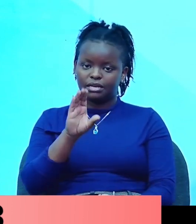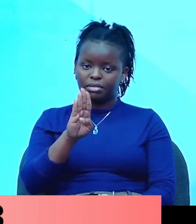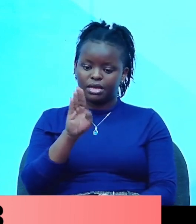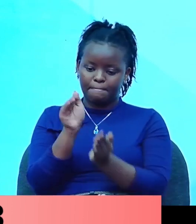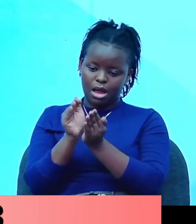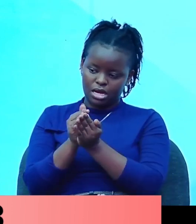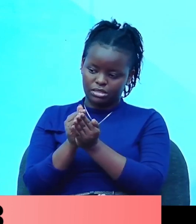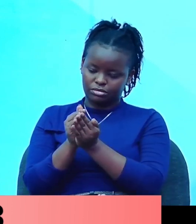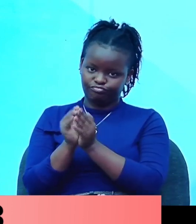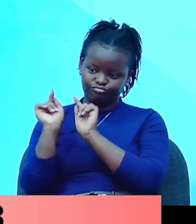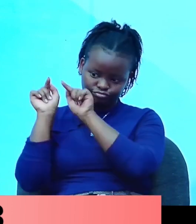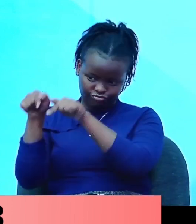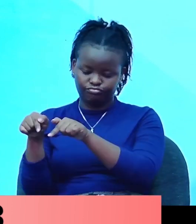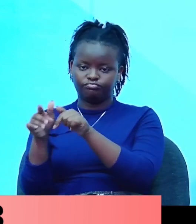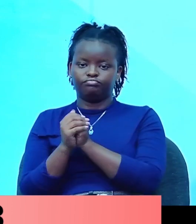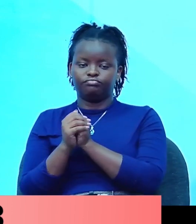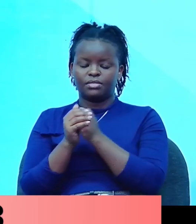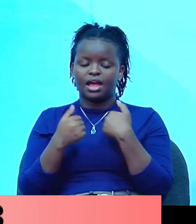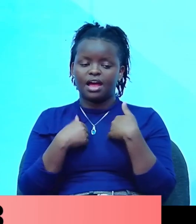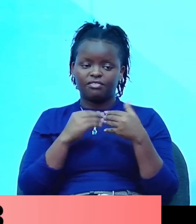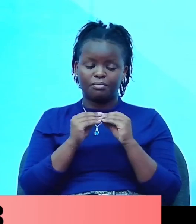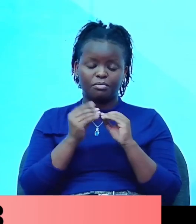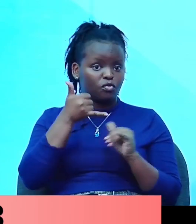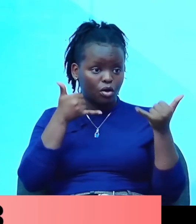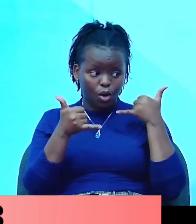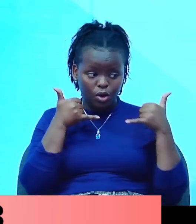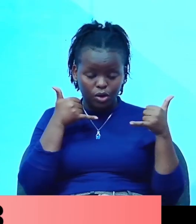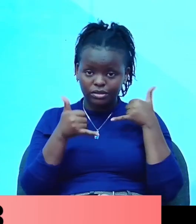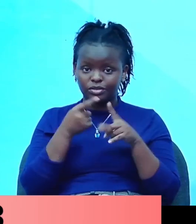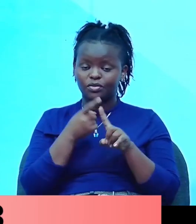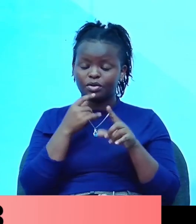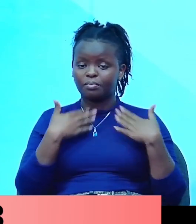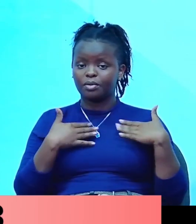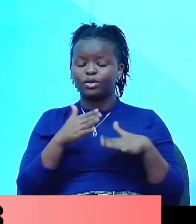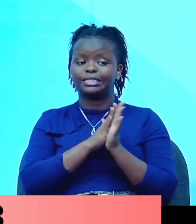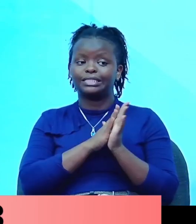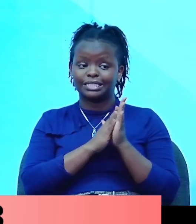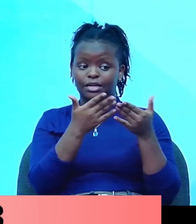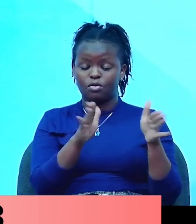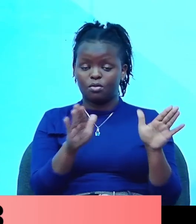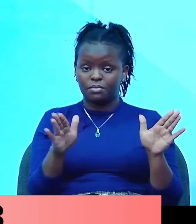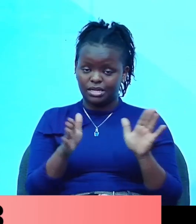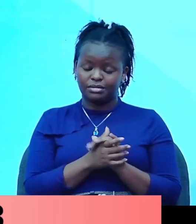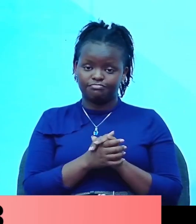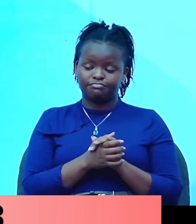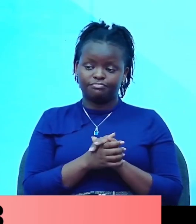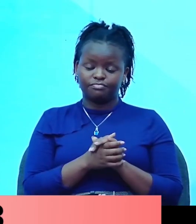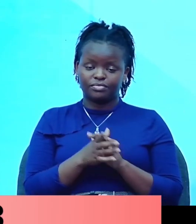actually gotten quite a number of calls and leads from people who are just interested in opening. Right. And then